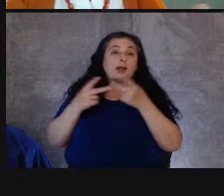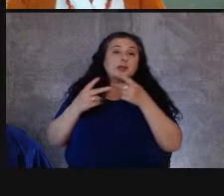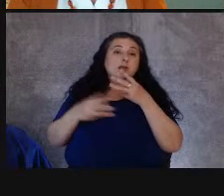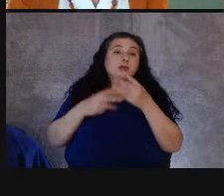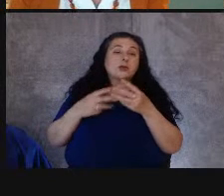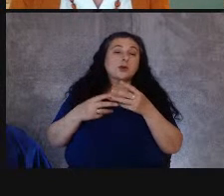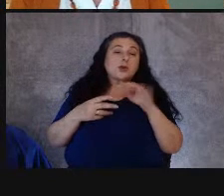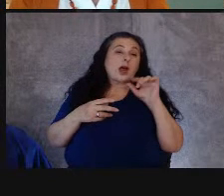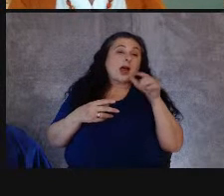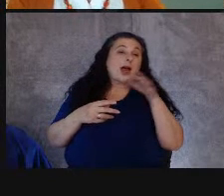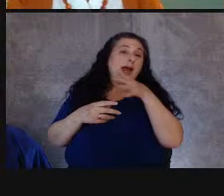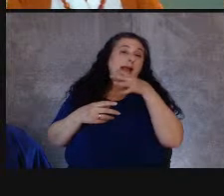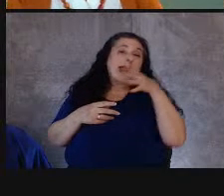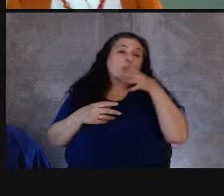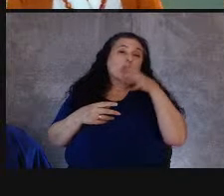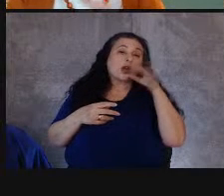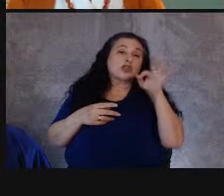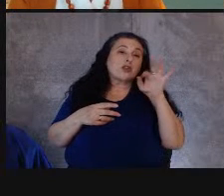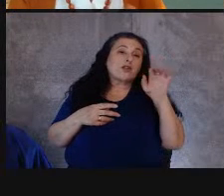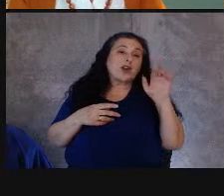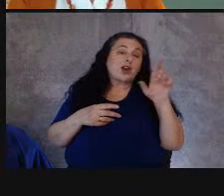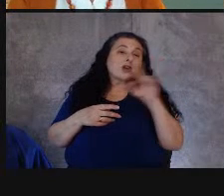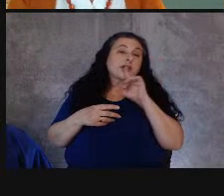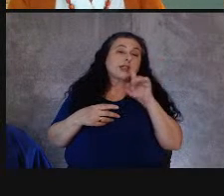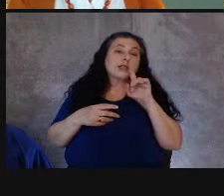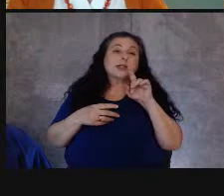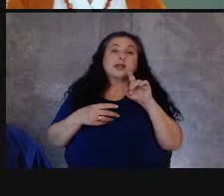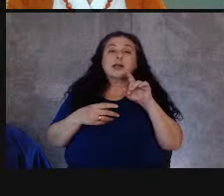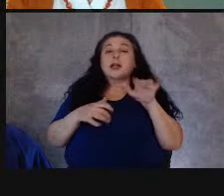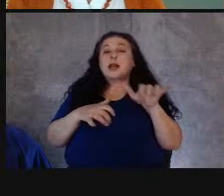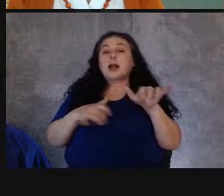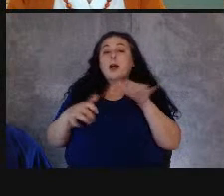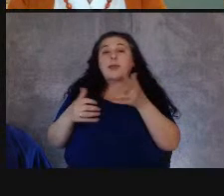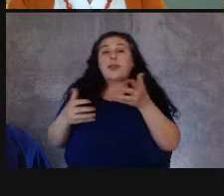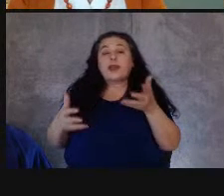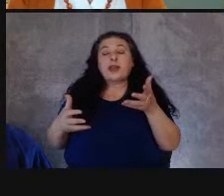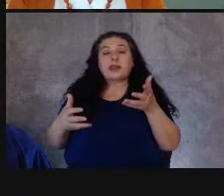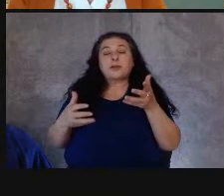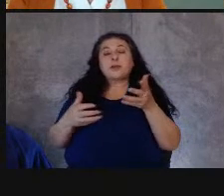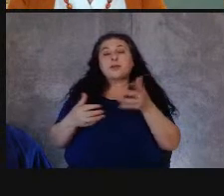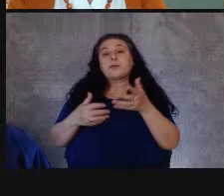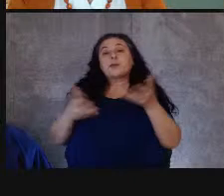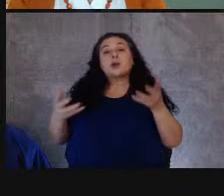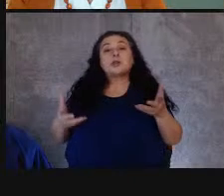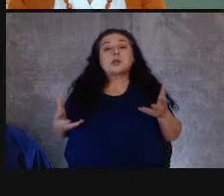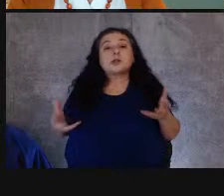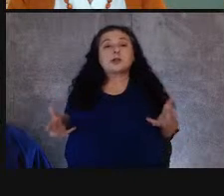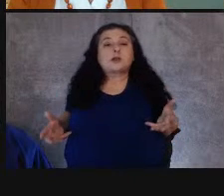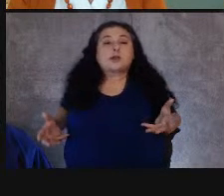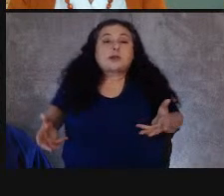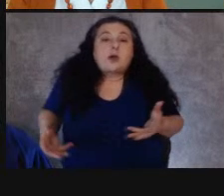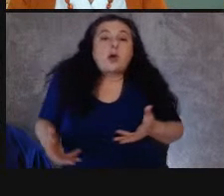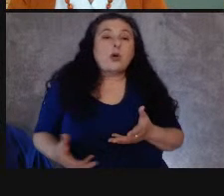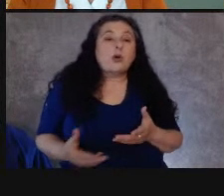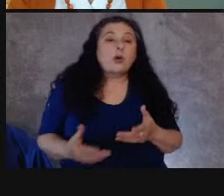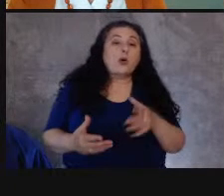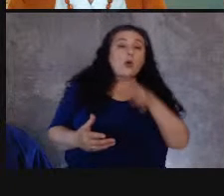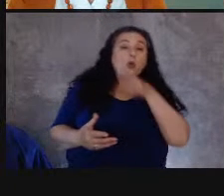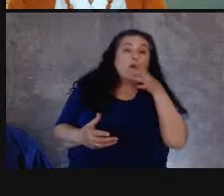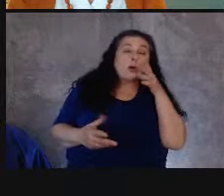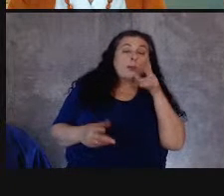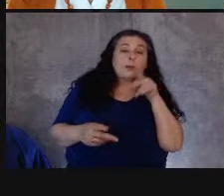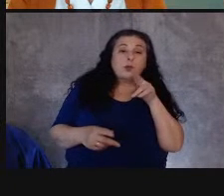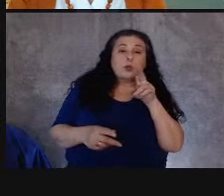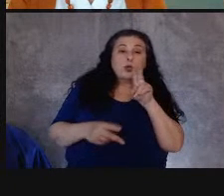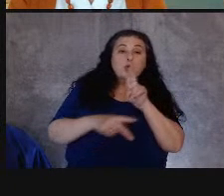An agricultural fair is kind of a common thing. And so rural people were pretty used